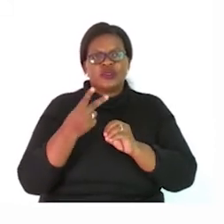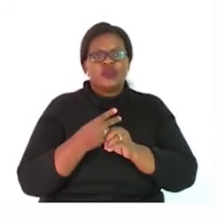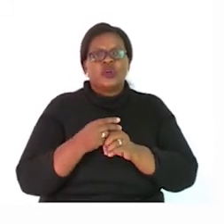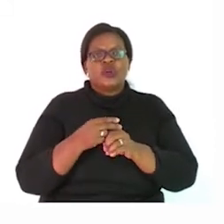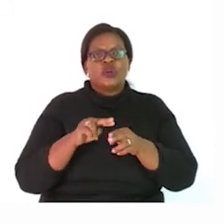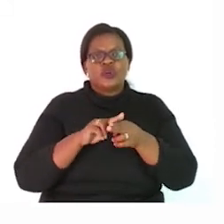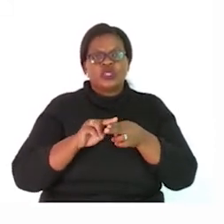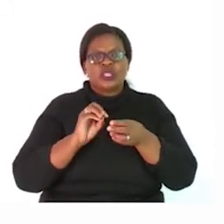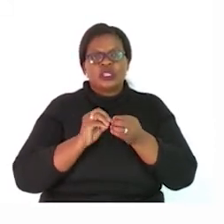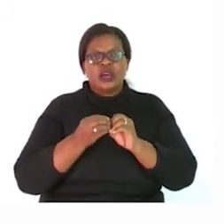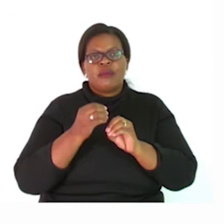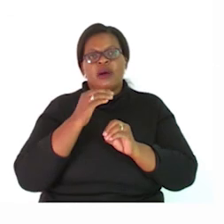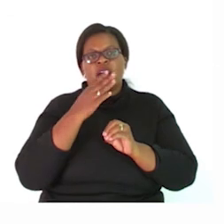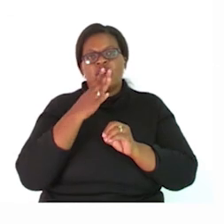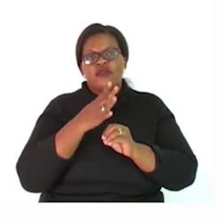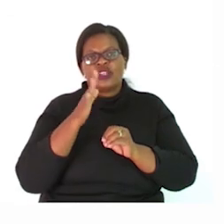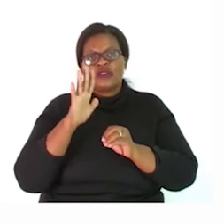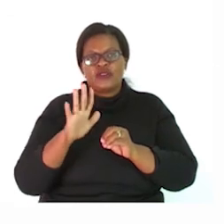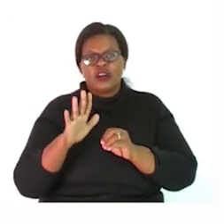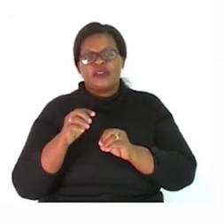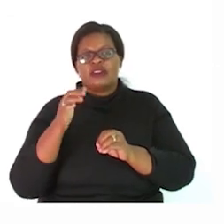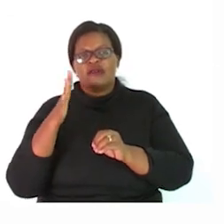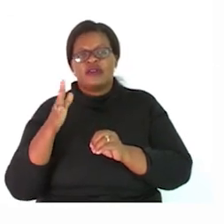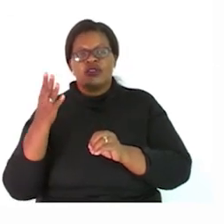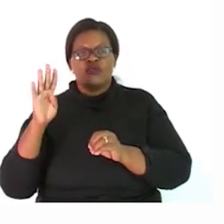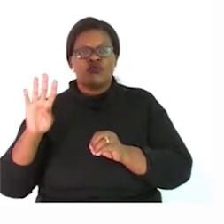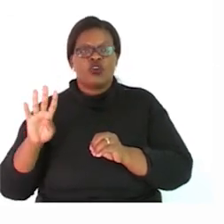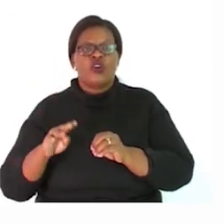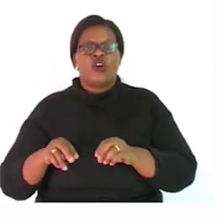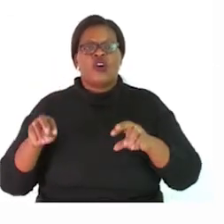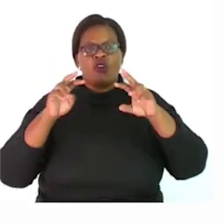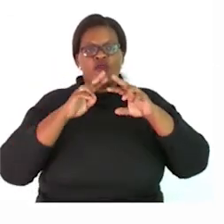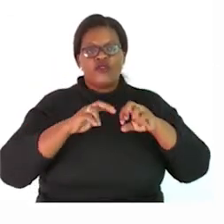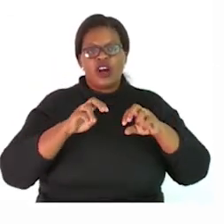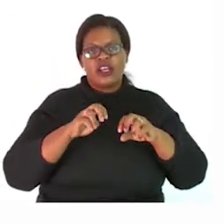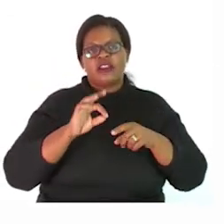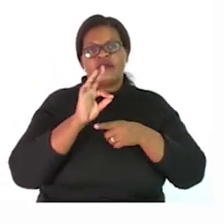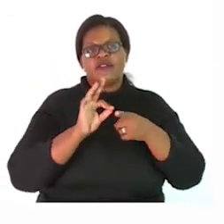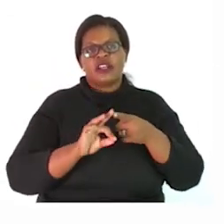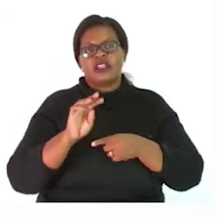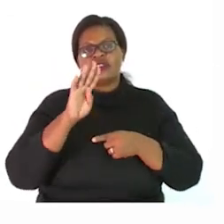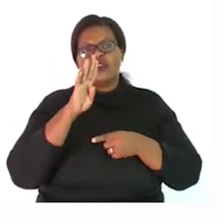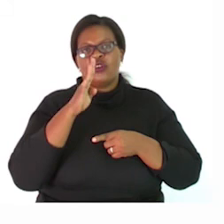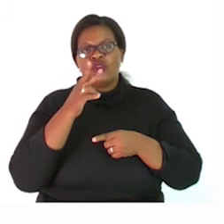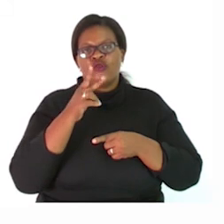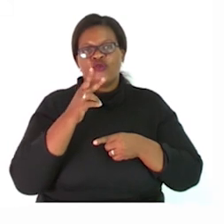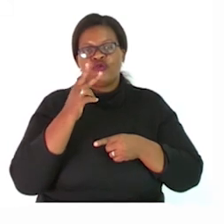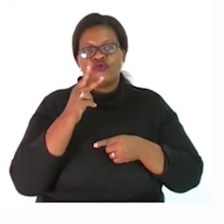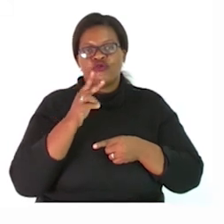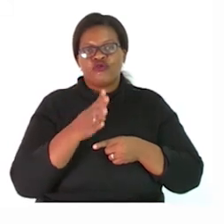54. Find the factors of those two numbers. Discover all the common factors.